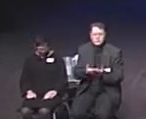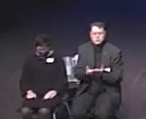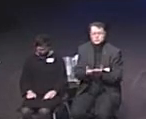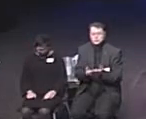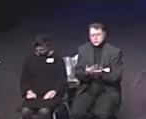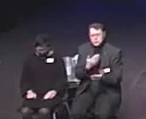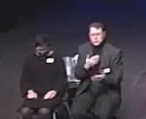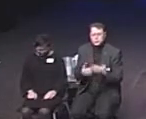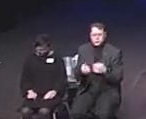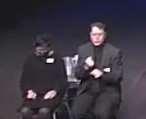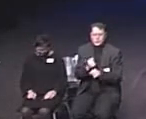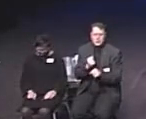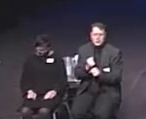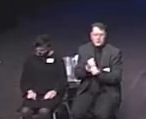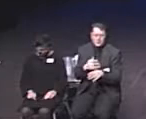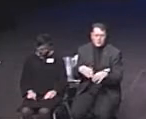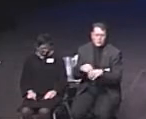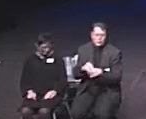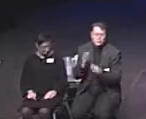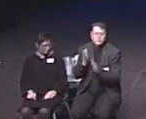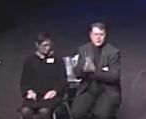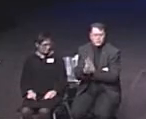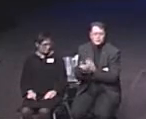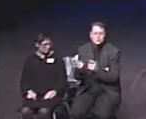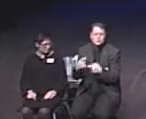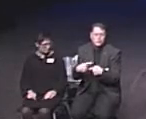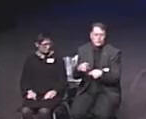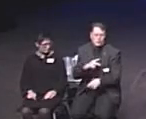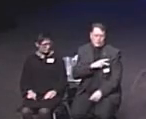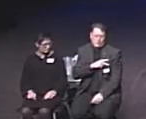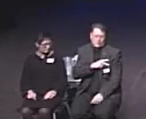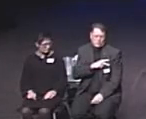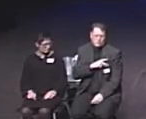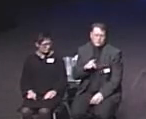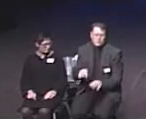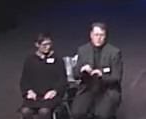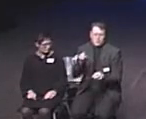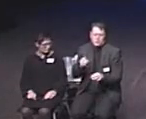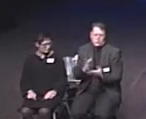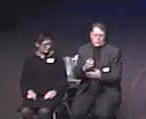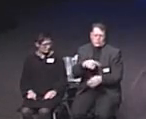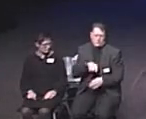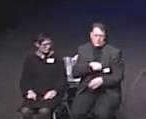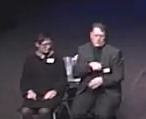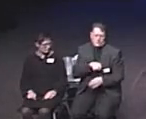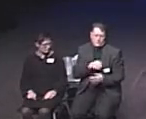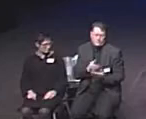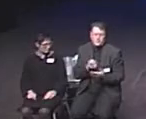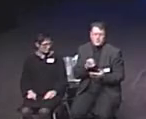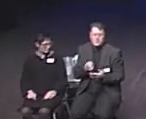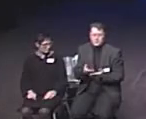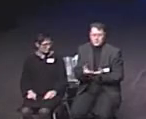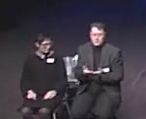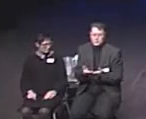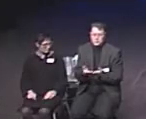the work we do with inclusion and accessibility. And that's the great thing for us. And because this